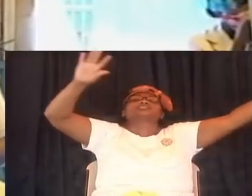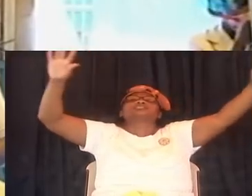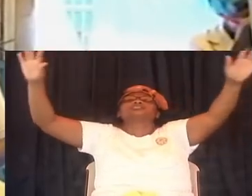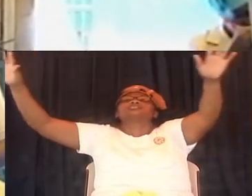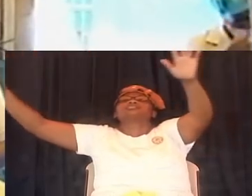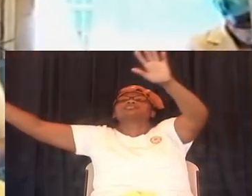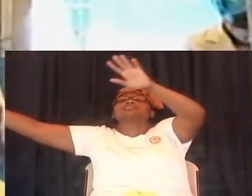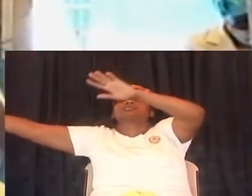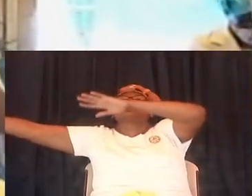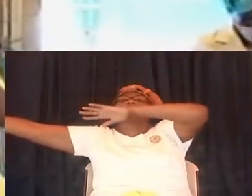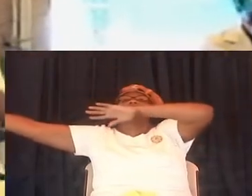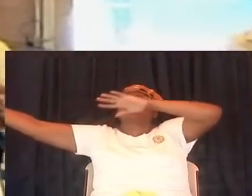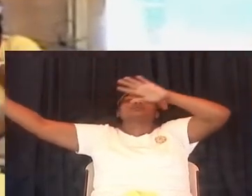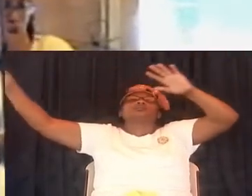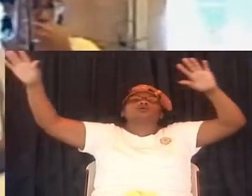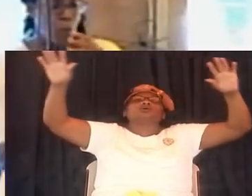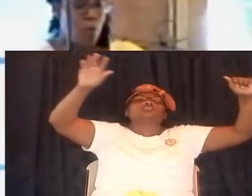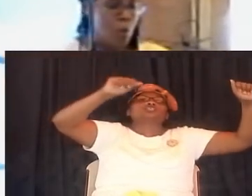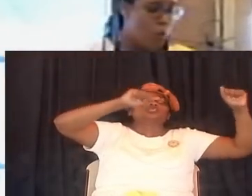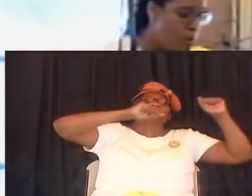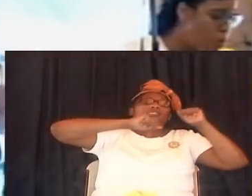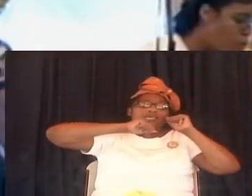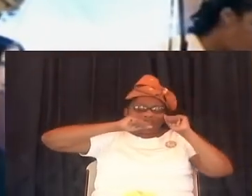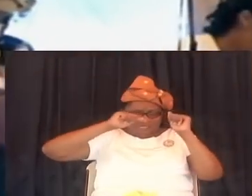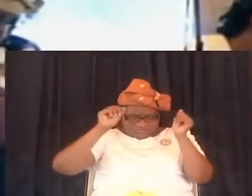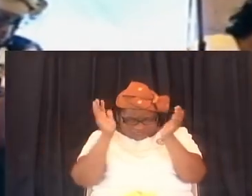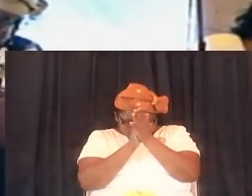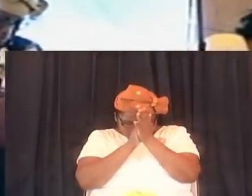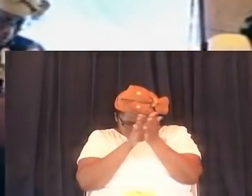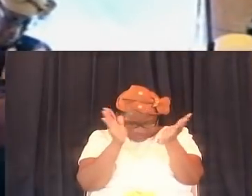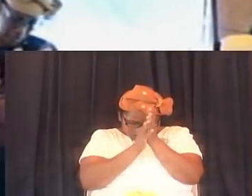Brother Bailey,